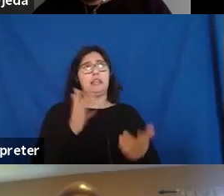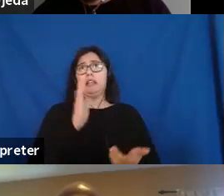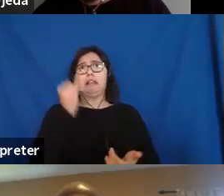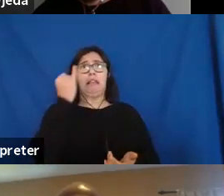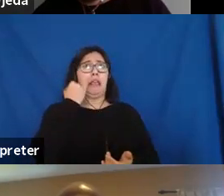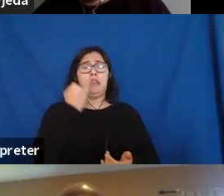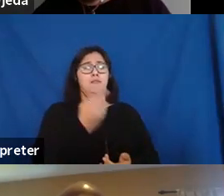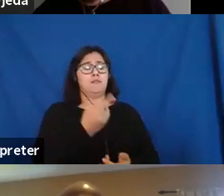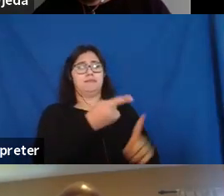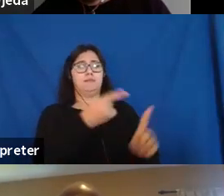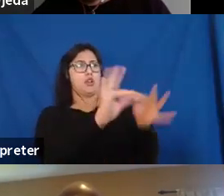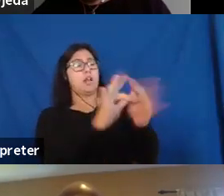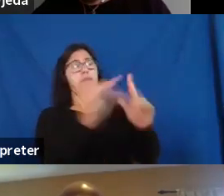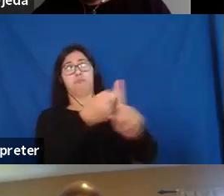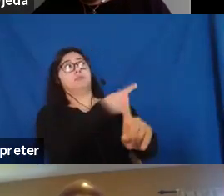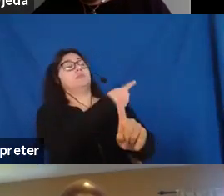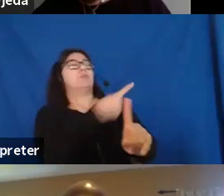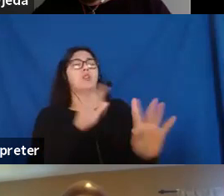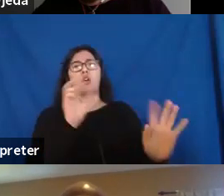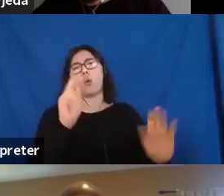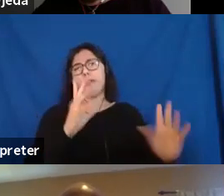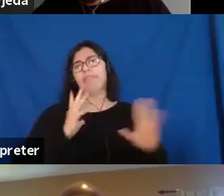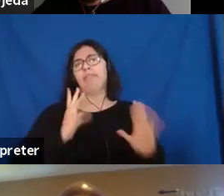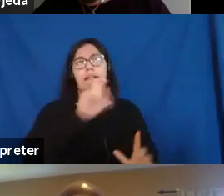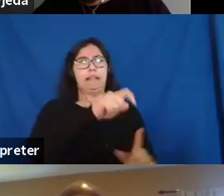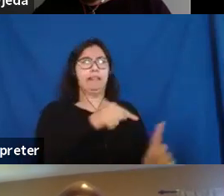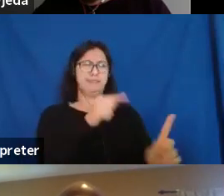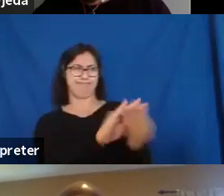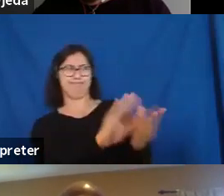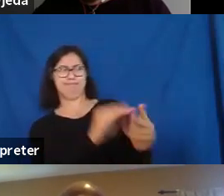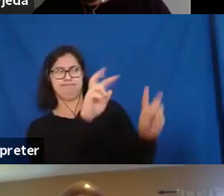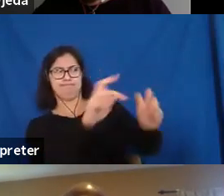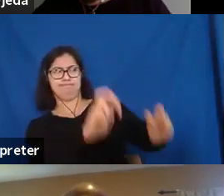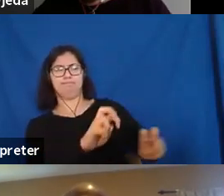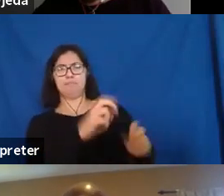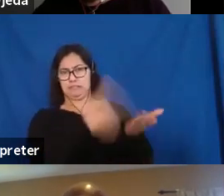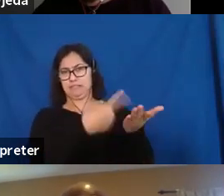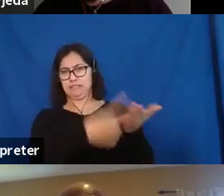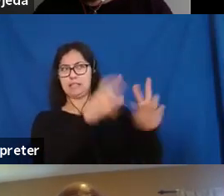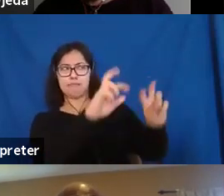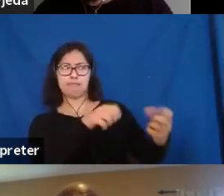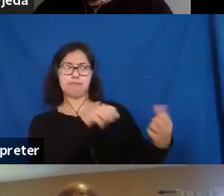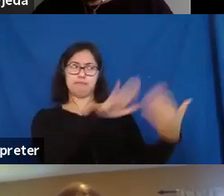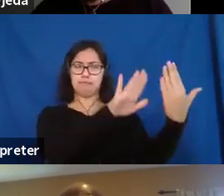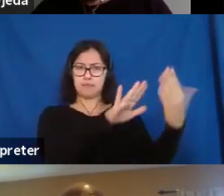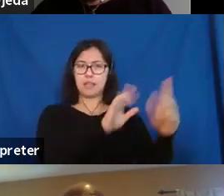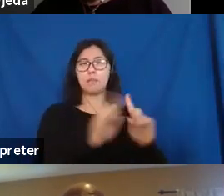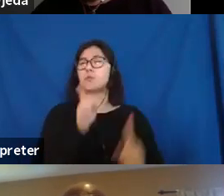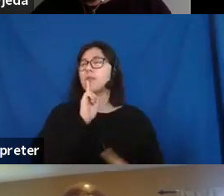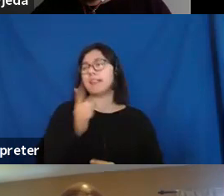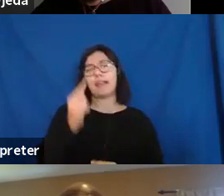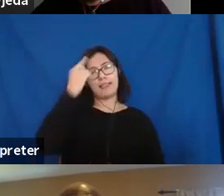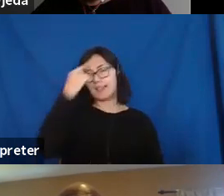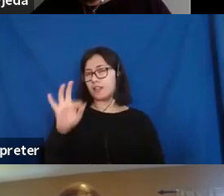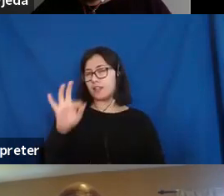just way out the door, way out the water or something. But where I'm looking at this whole scenario is just rephrasing it. Let's